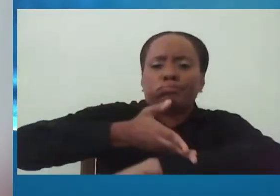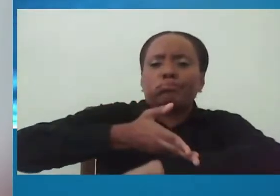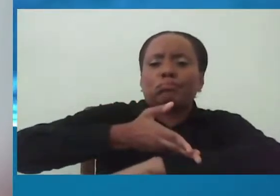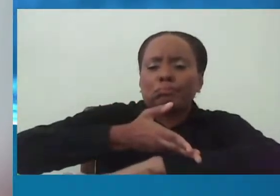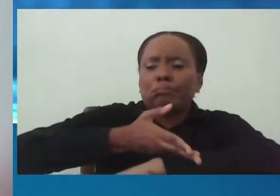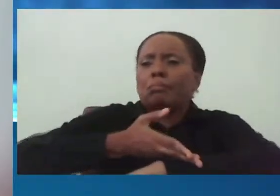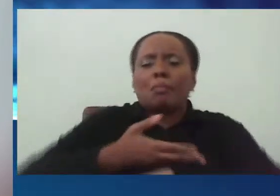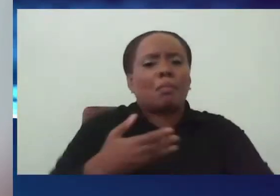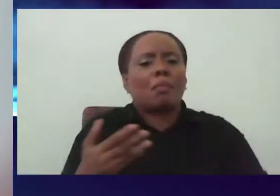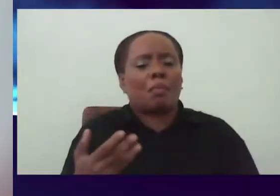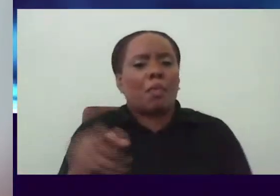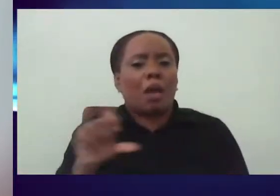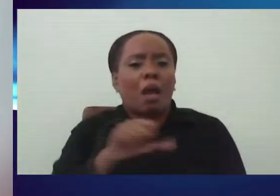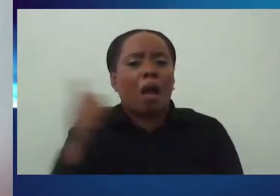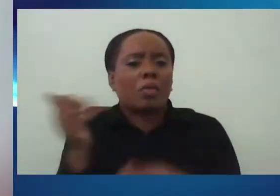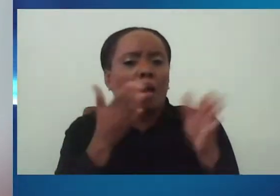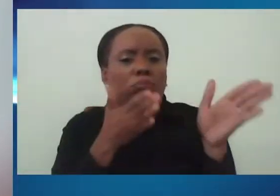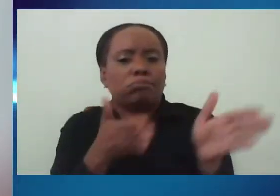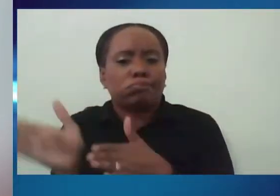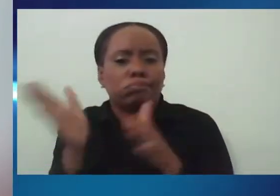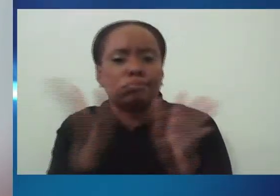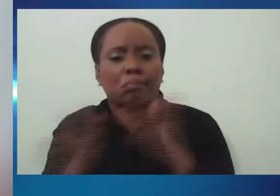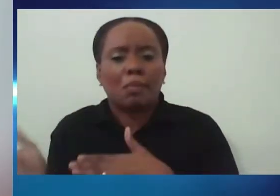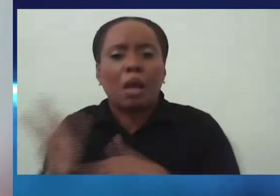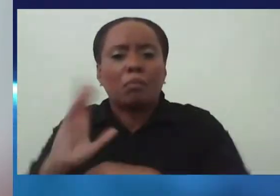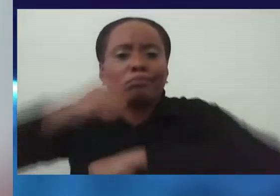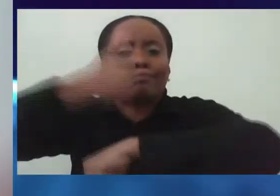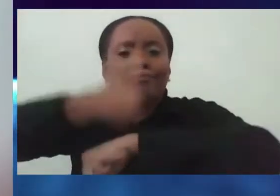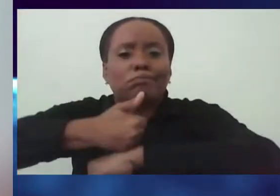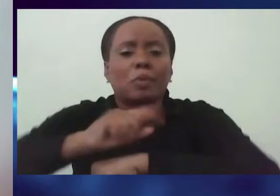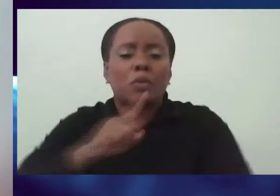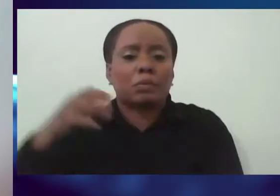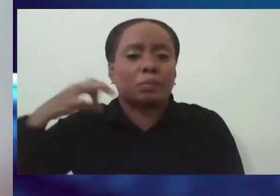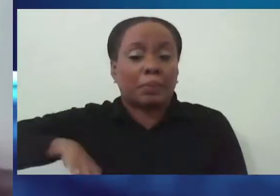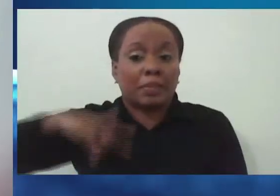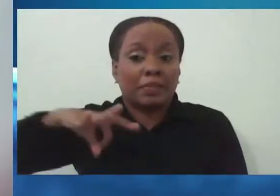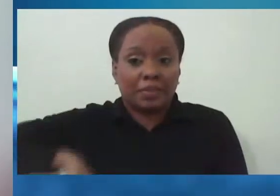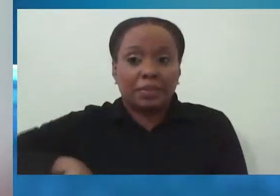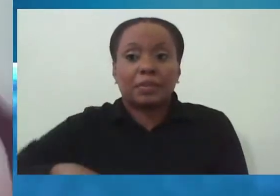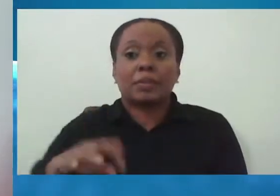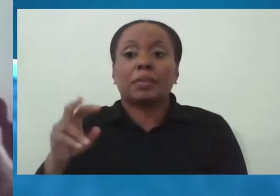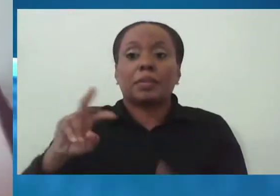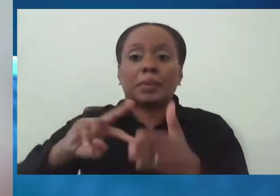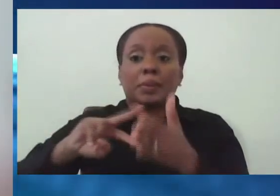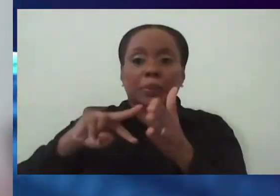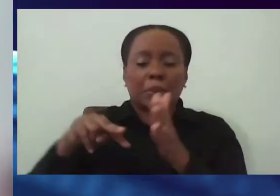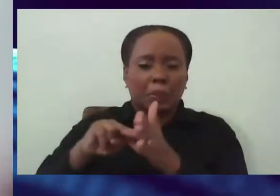other arrangements that we believe would be beneficial, that would meet all the